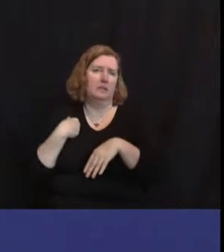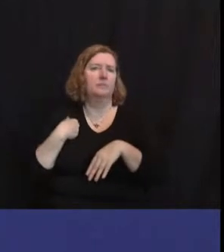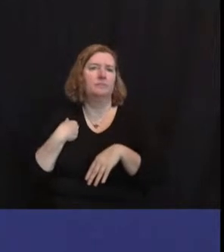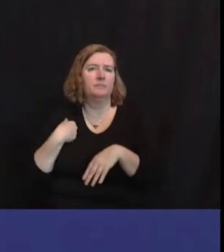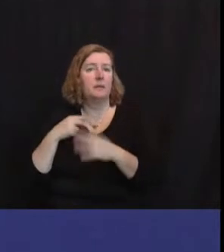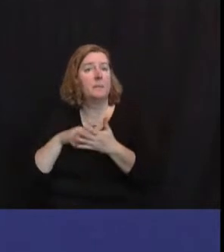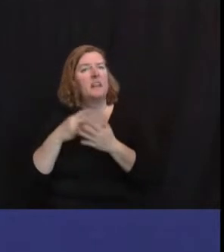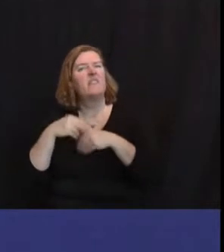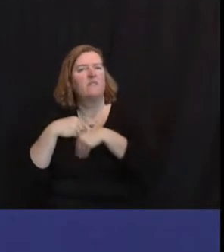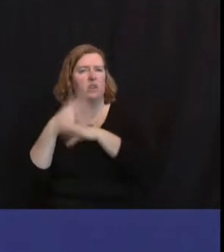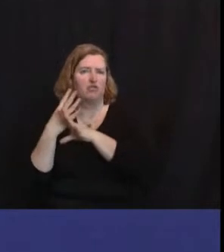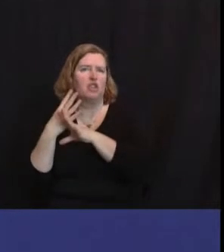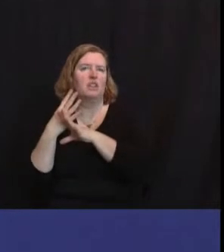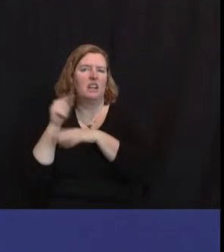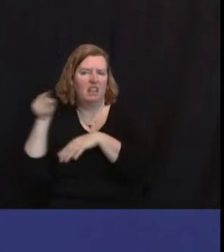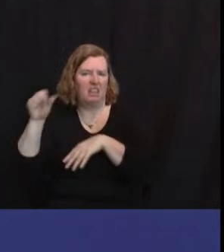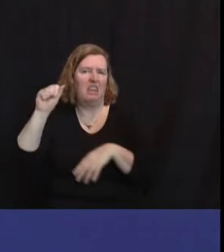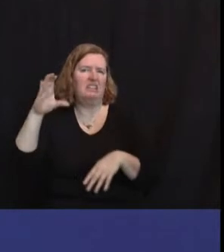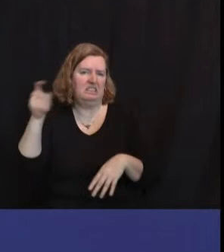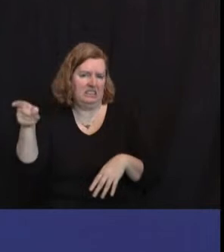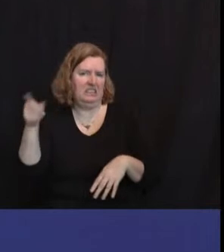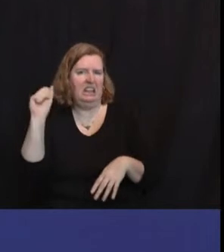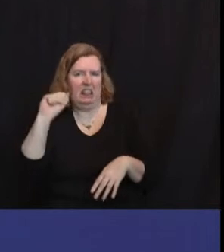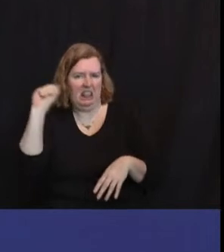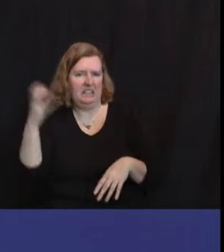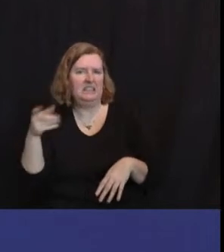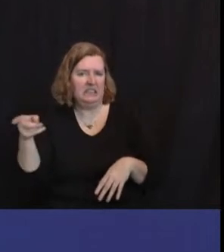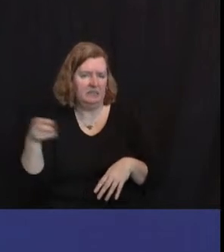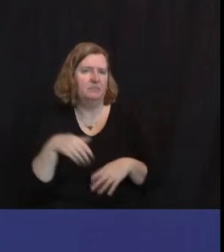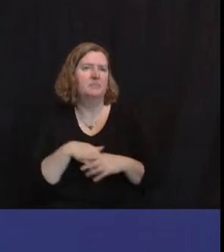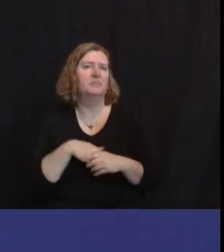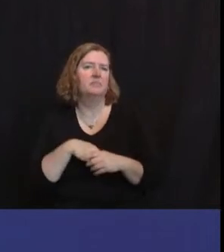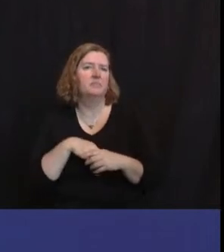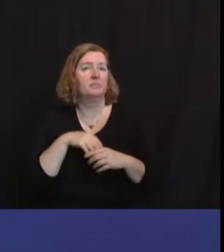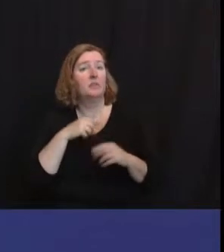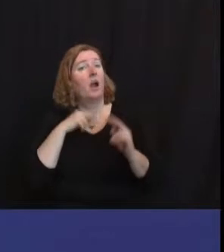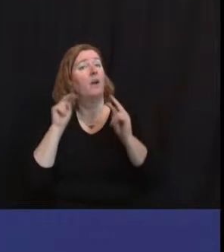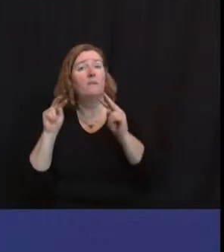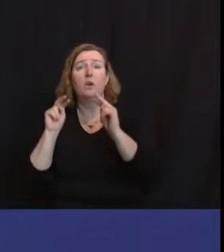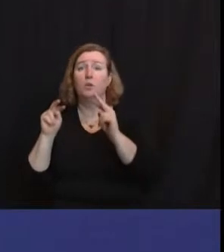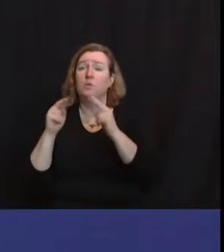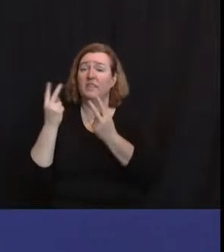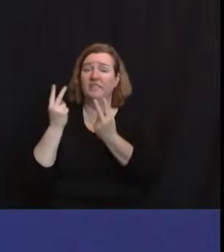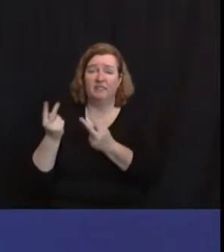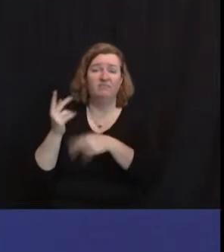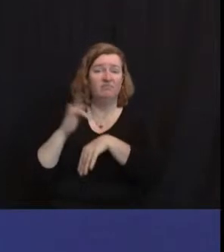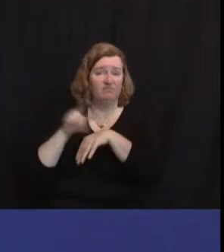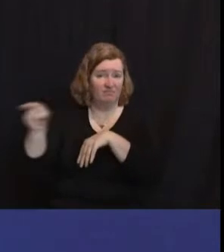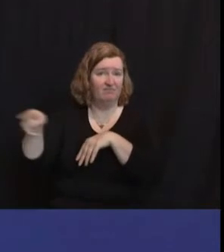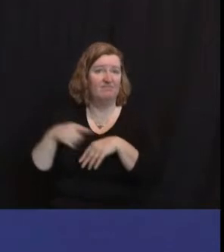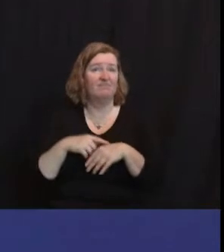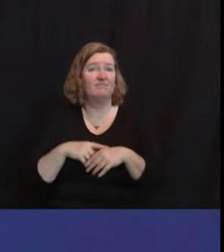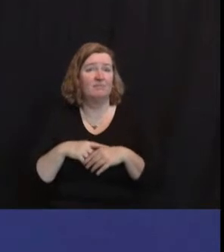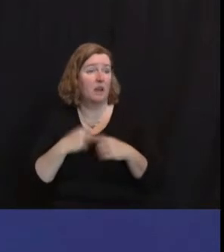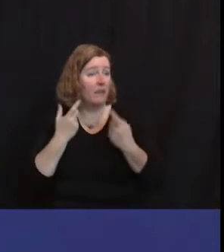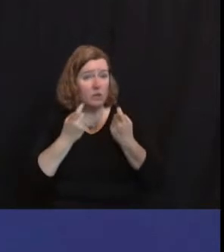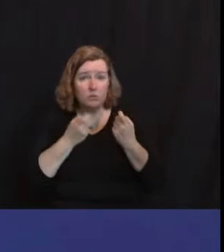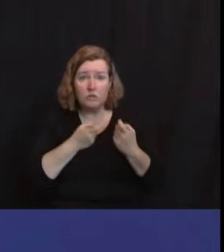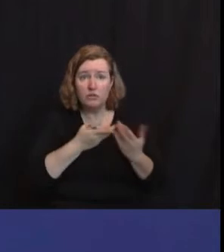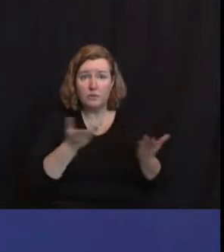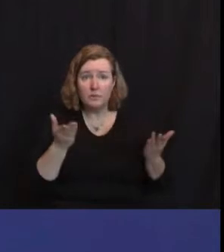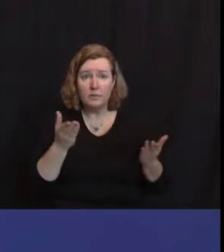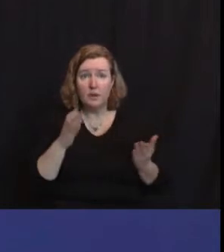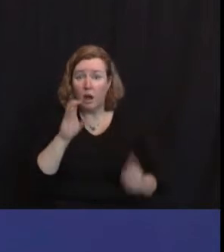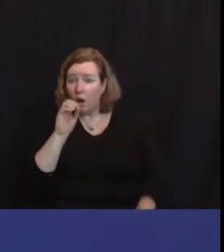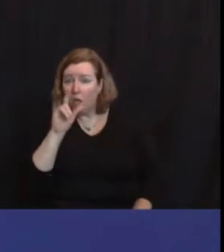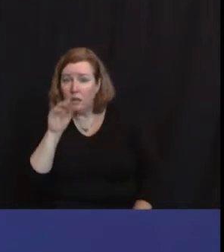road. And I'm looking forward to that visit in a big way. I think we'll start over here. Is that, Colleen, is that you? Nice. It's